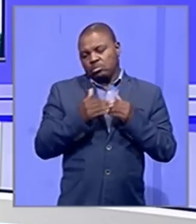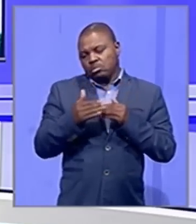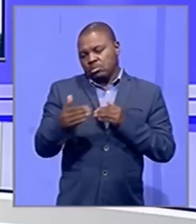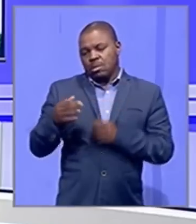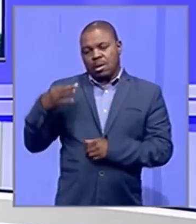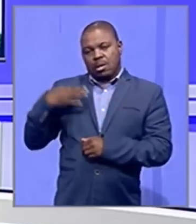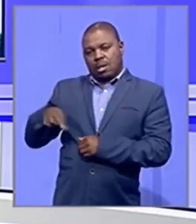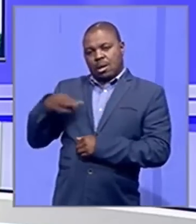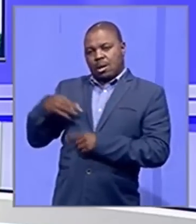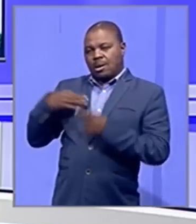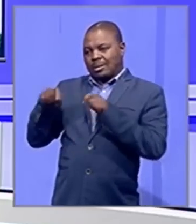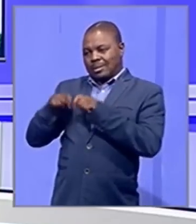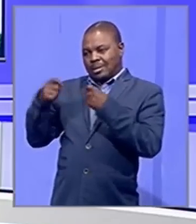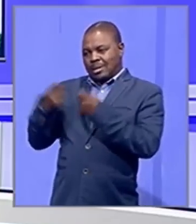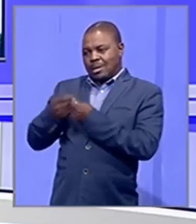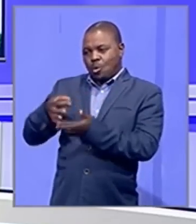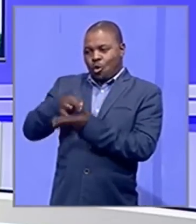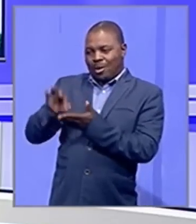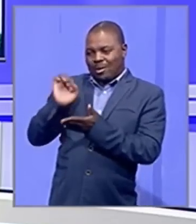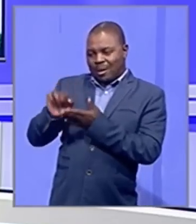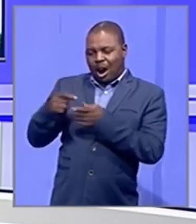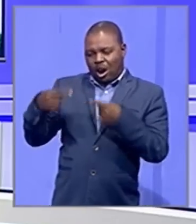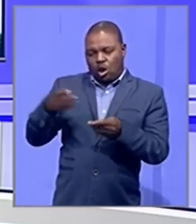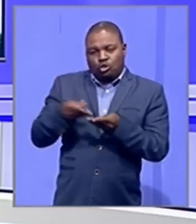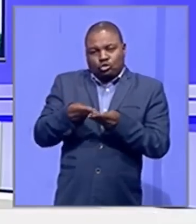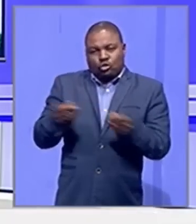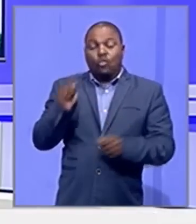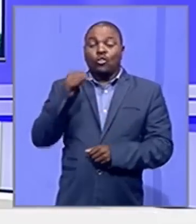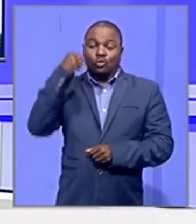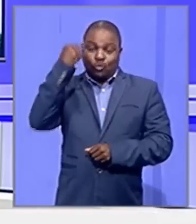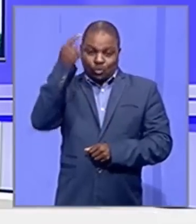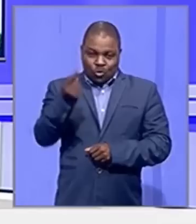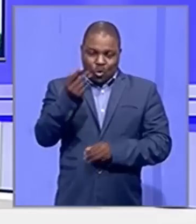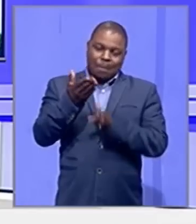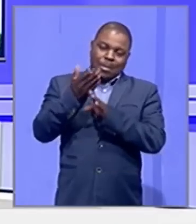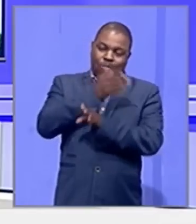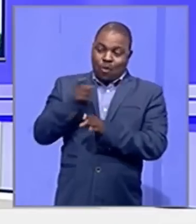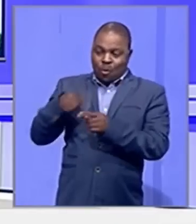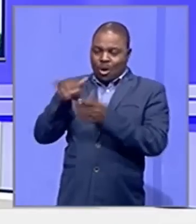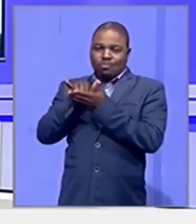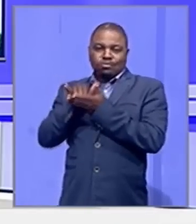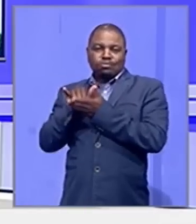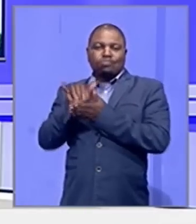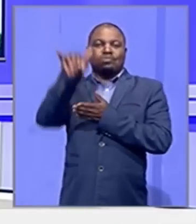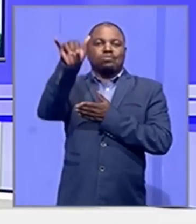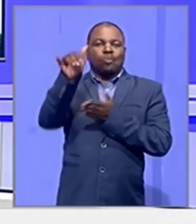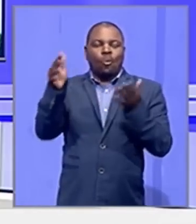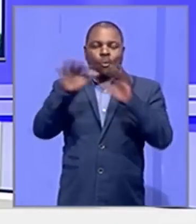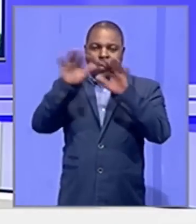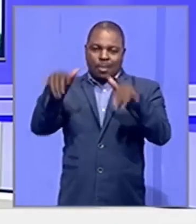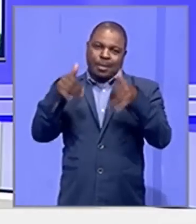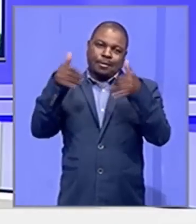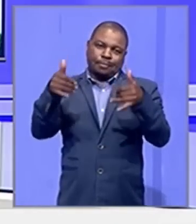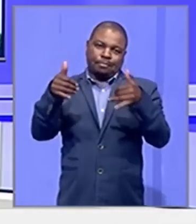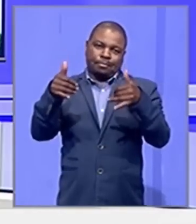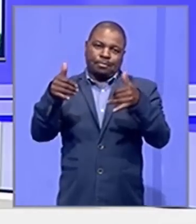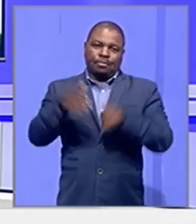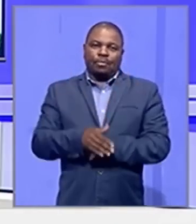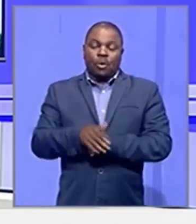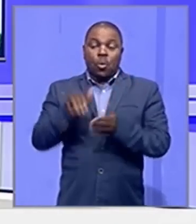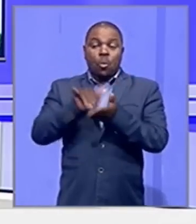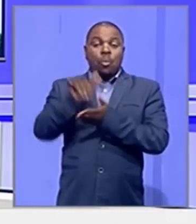mathata a dikontraka tša dibapadi go SASA mathapama pele banyana ba ka leba dipapading tša sebjana sa lefase